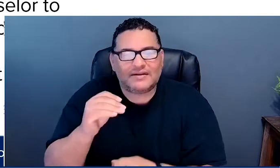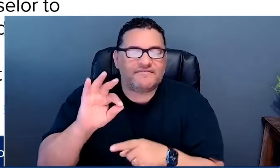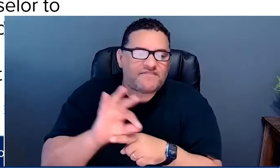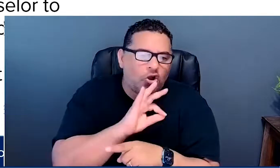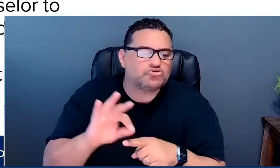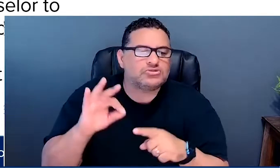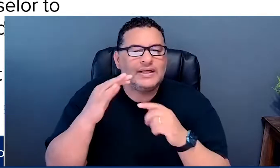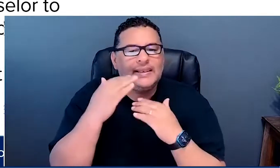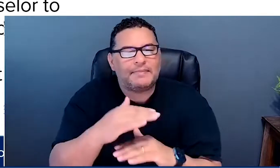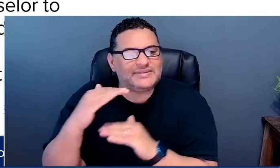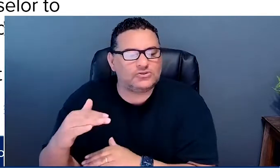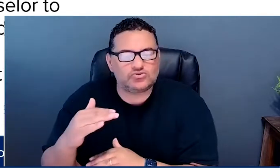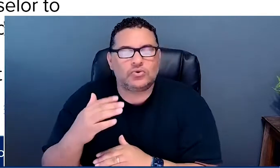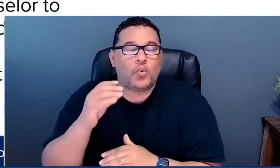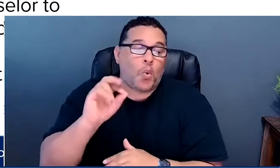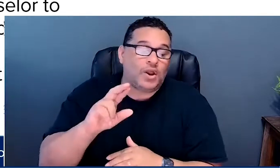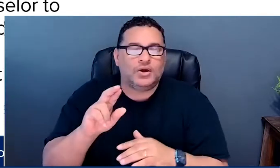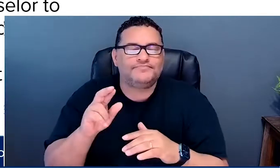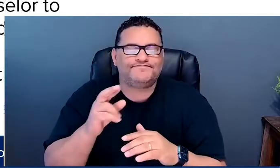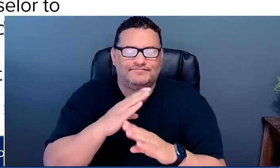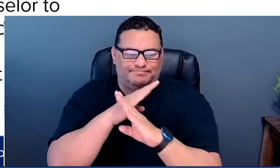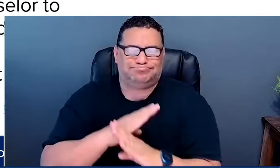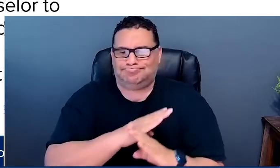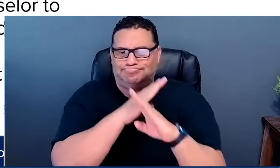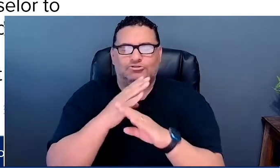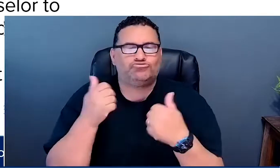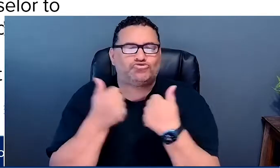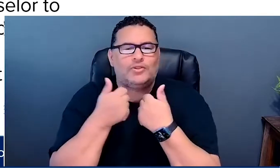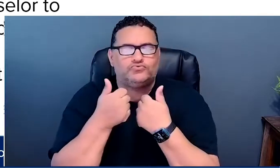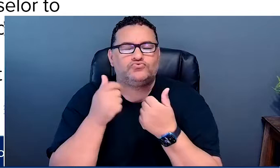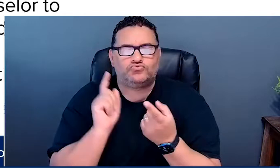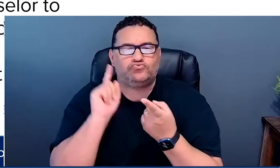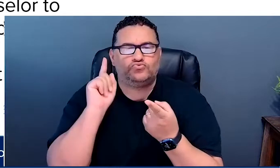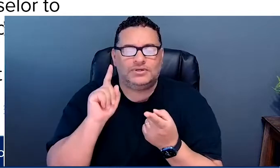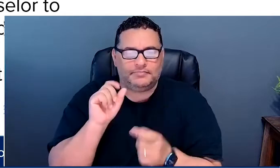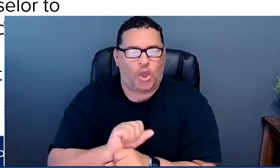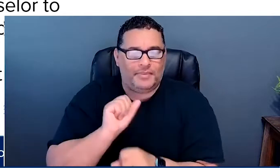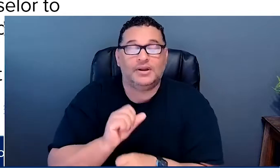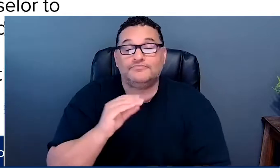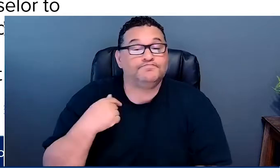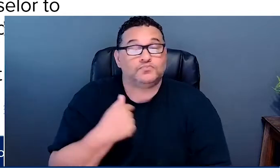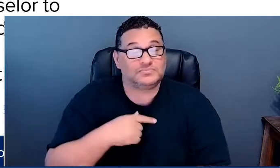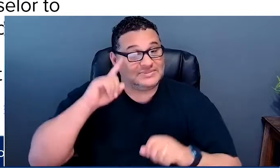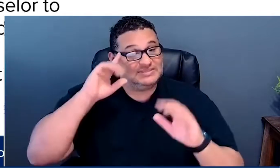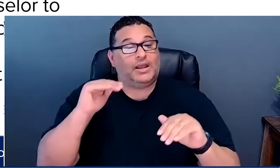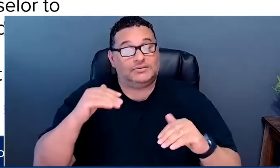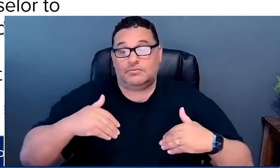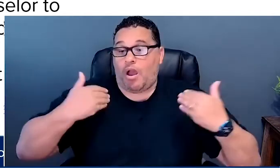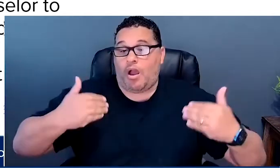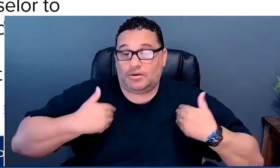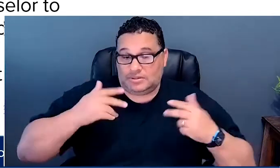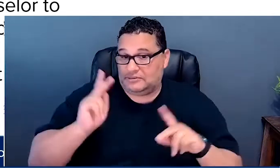their challenges to employment. And then we expect that young people